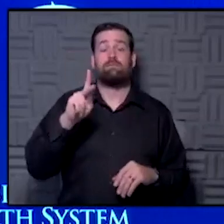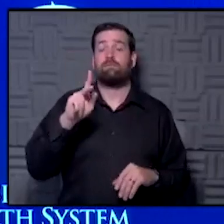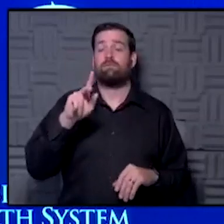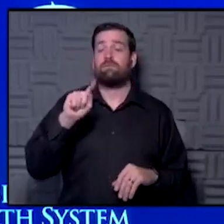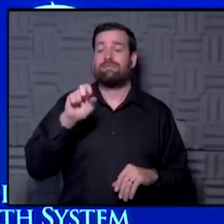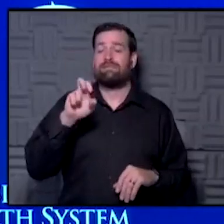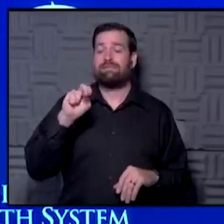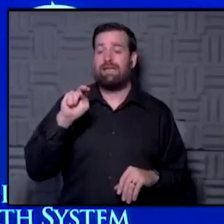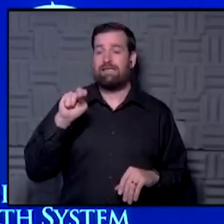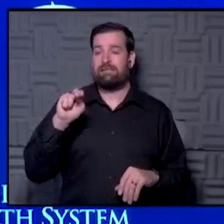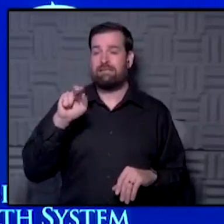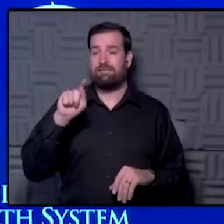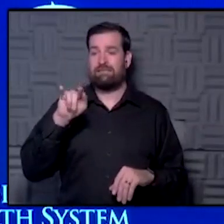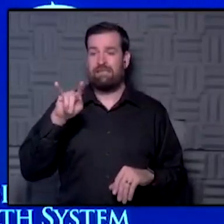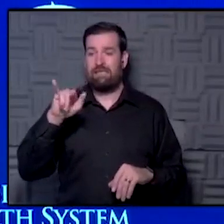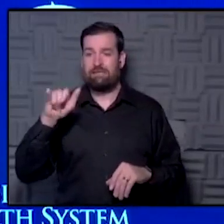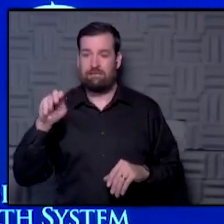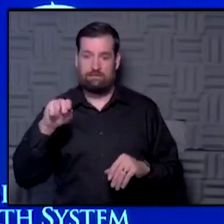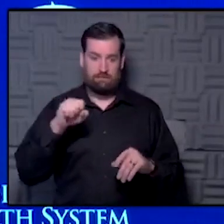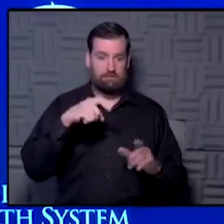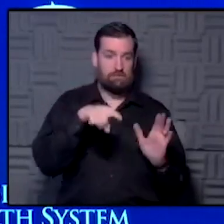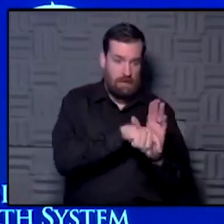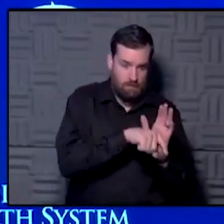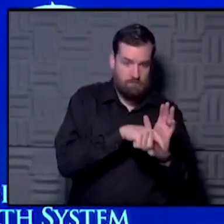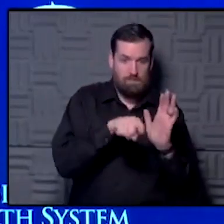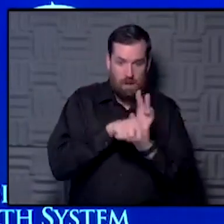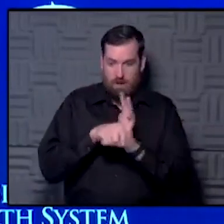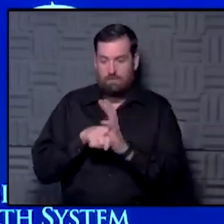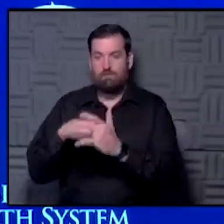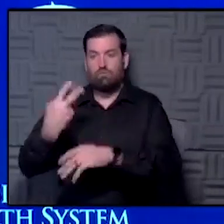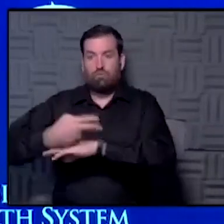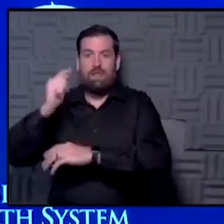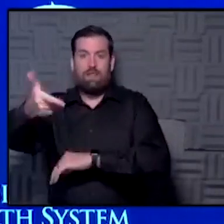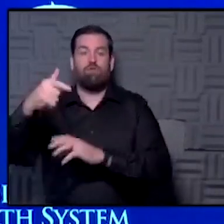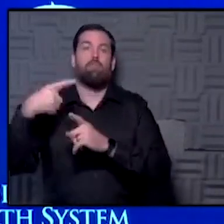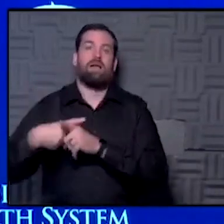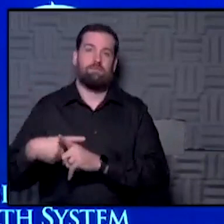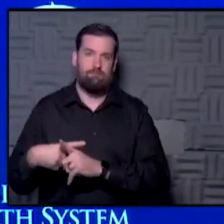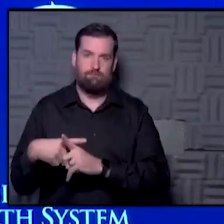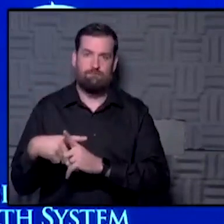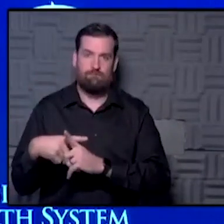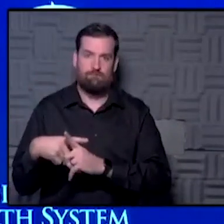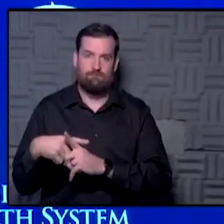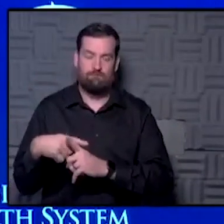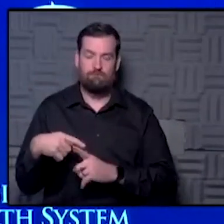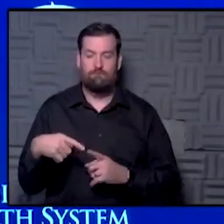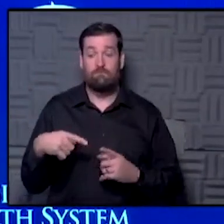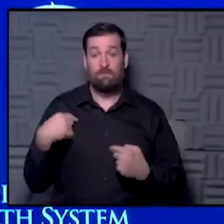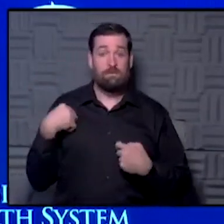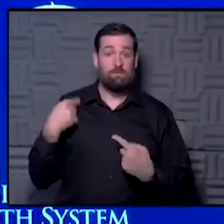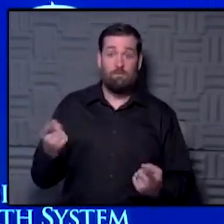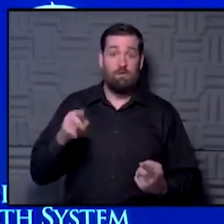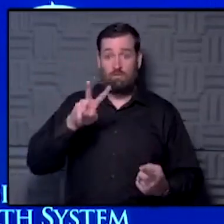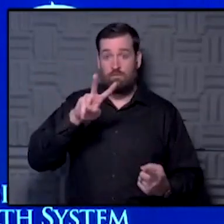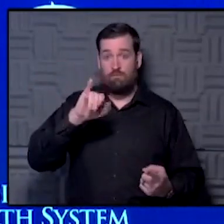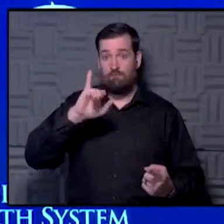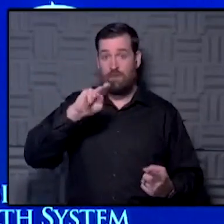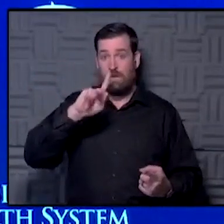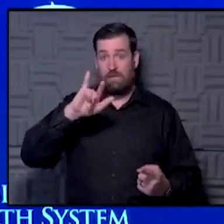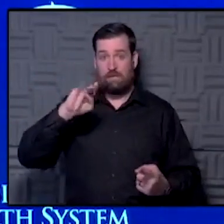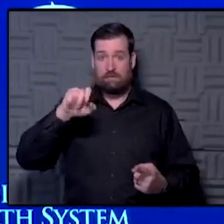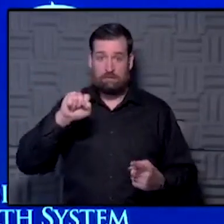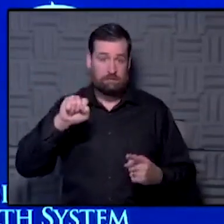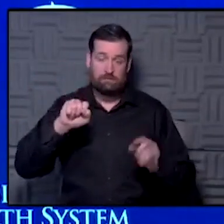on one day, be negative in the time of the game, and then 2 days later they're positive. Well, so far the Vikings haven't been